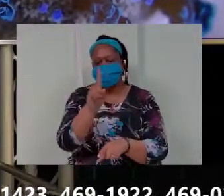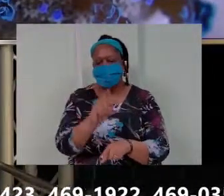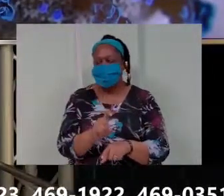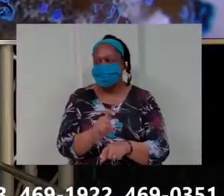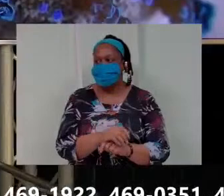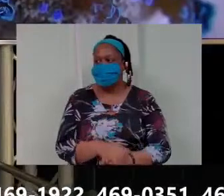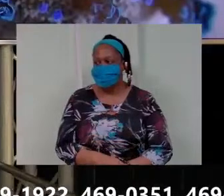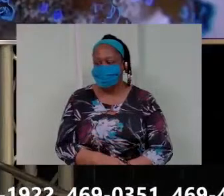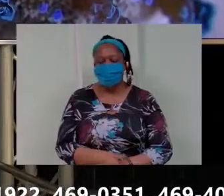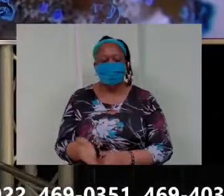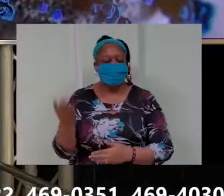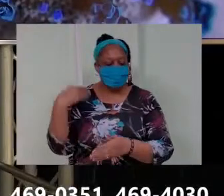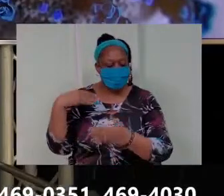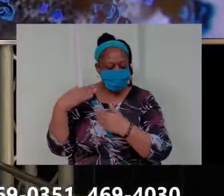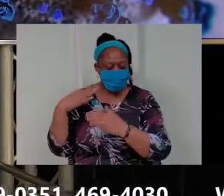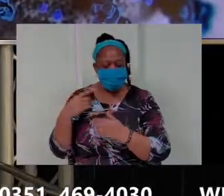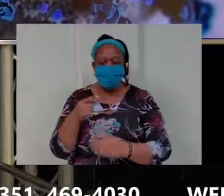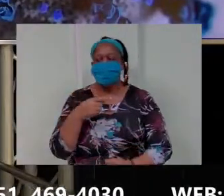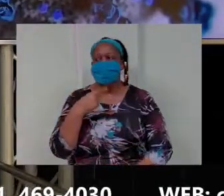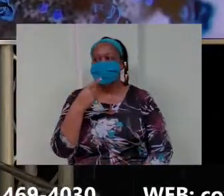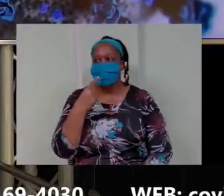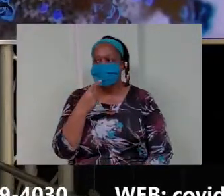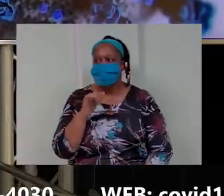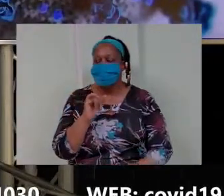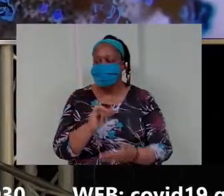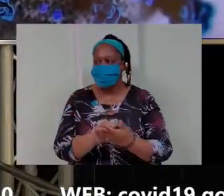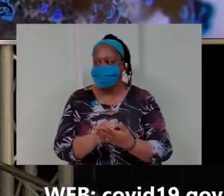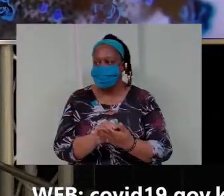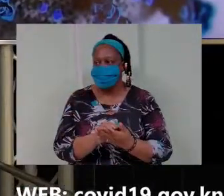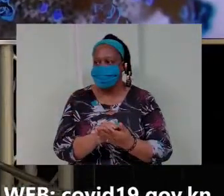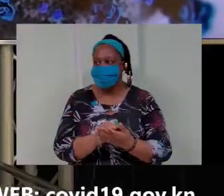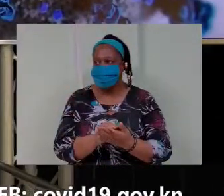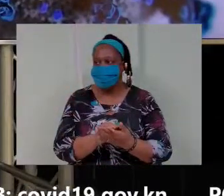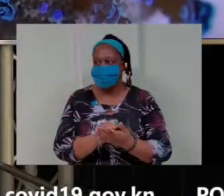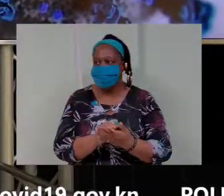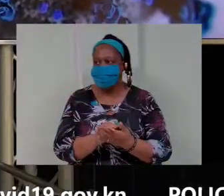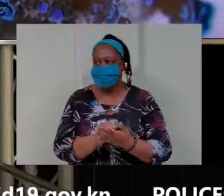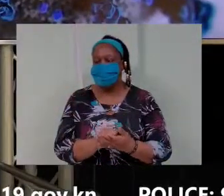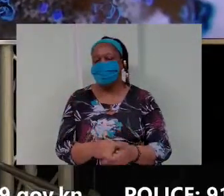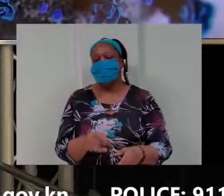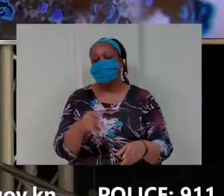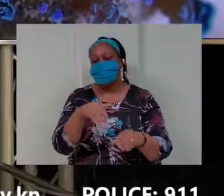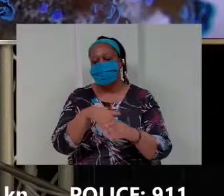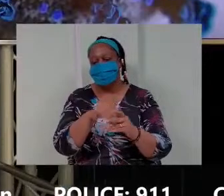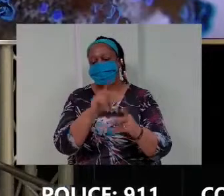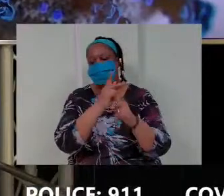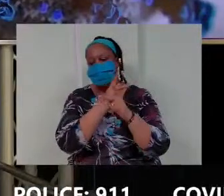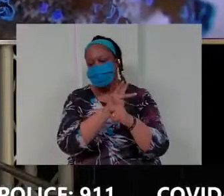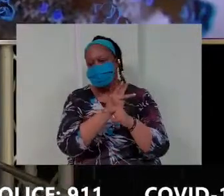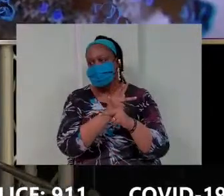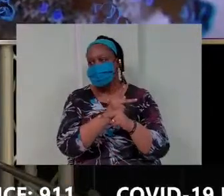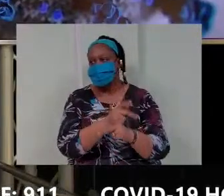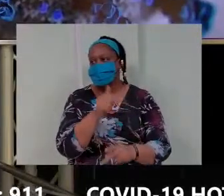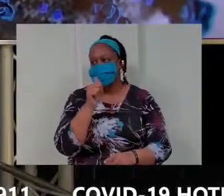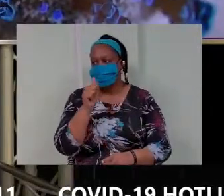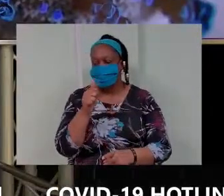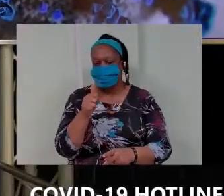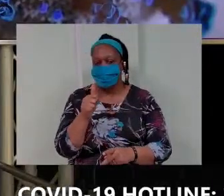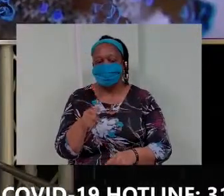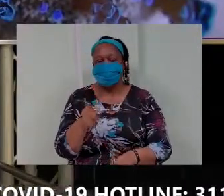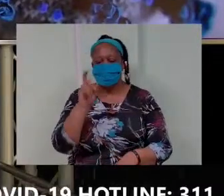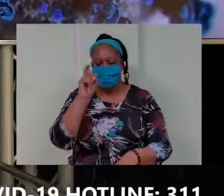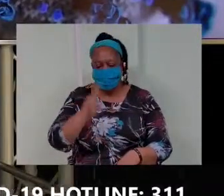said previously was that in protecting oneself, one has to don or put on the